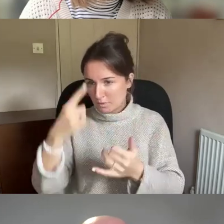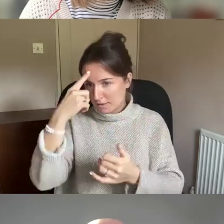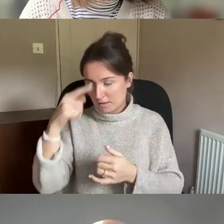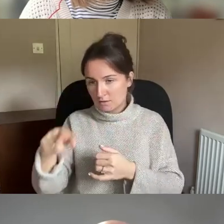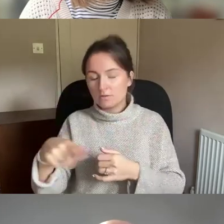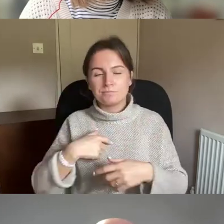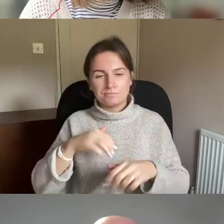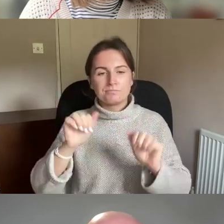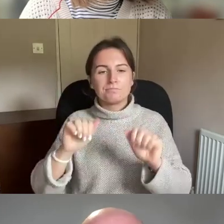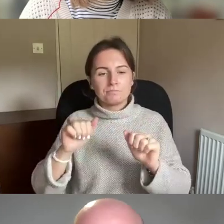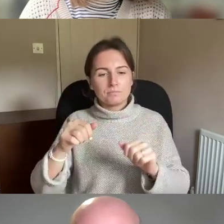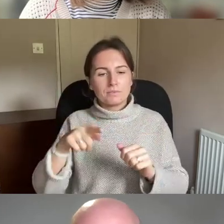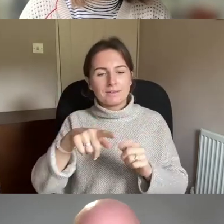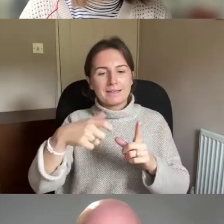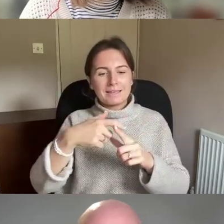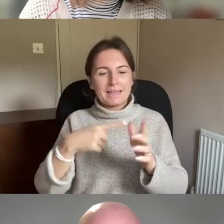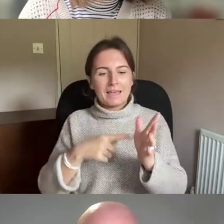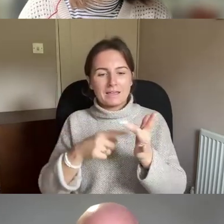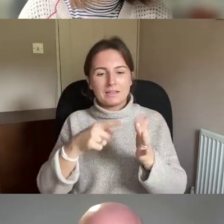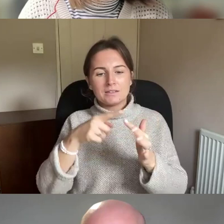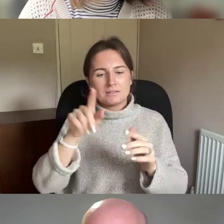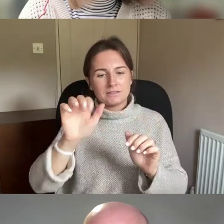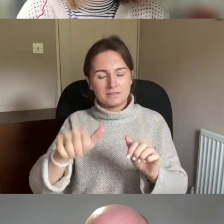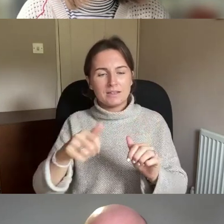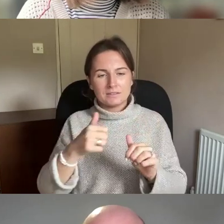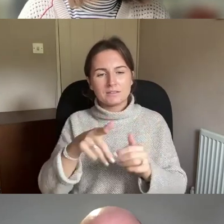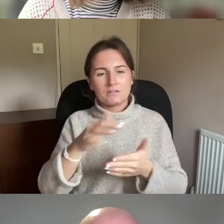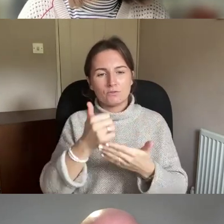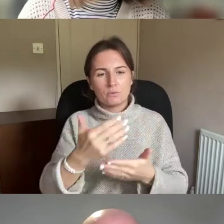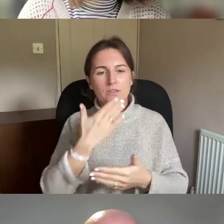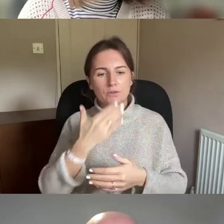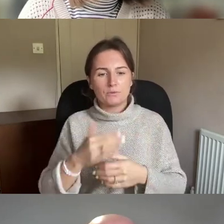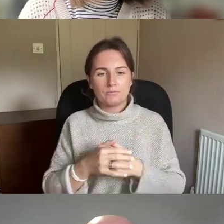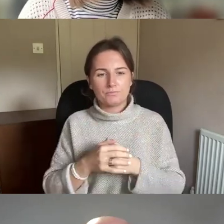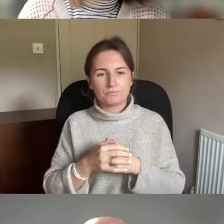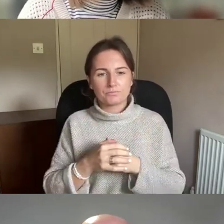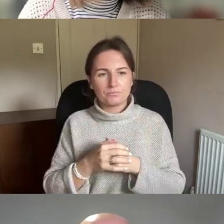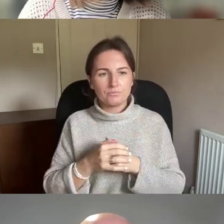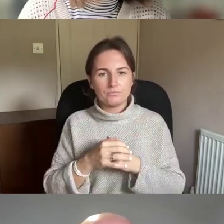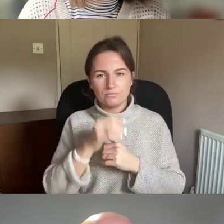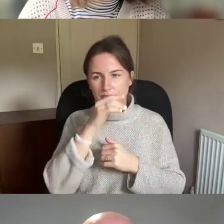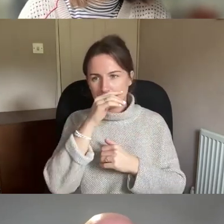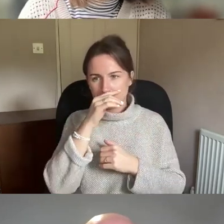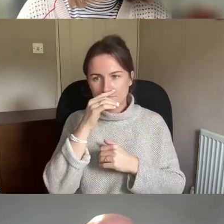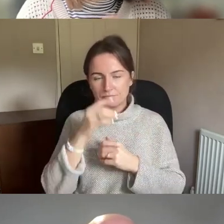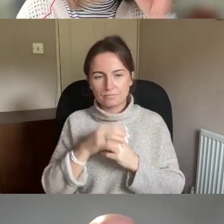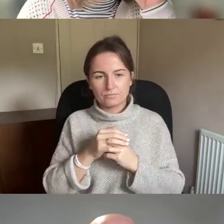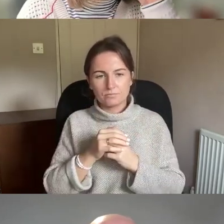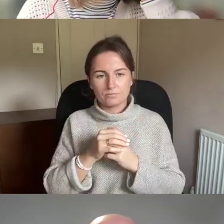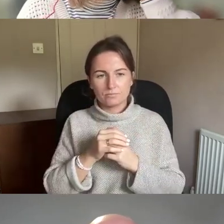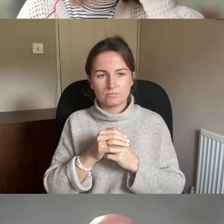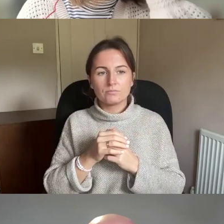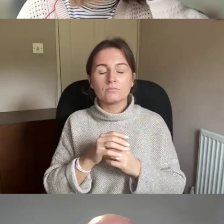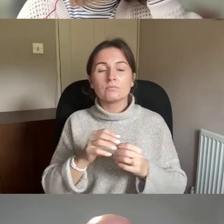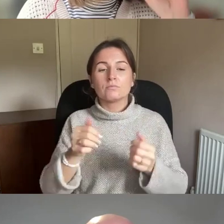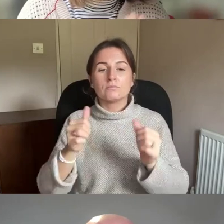Yeah, Katie says that's helpful. Thank you. Okay, bro. I didn't mean to click the report button, everyone. I'm just going to check that in a minute. So the next question was